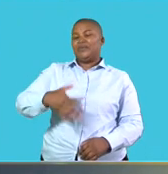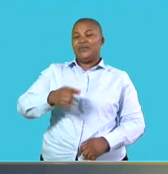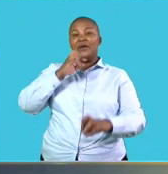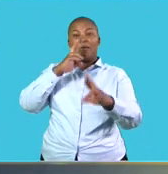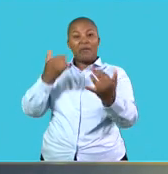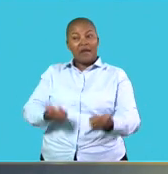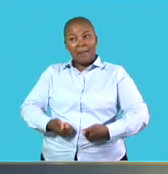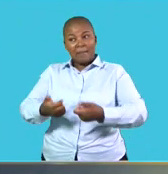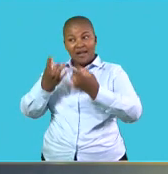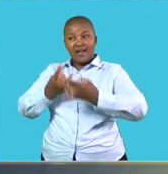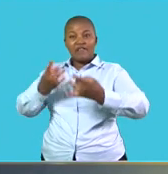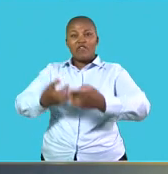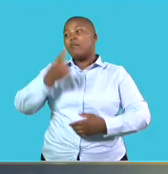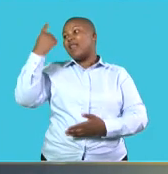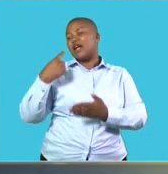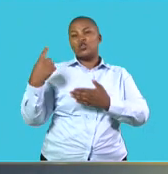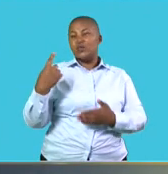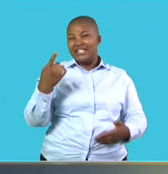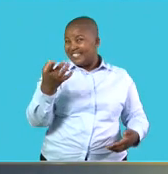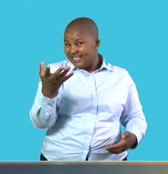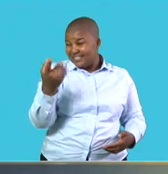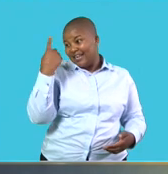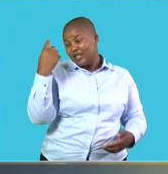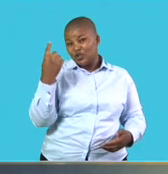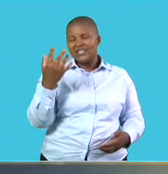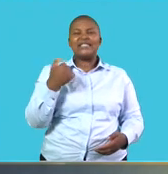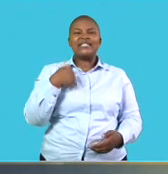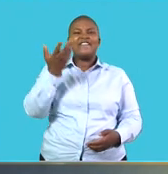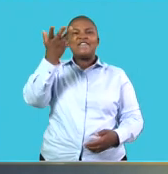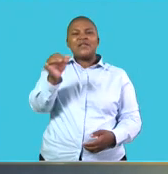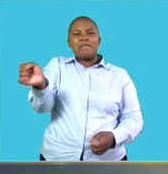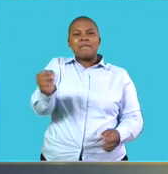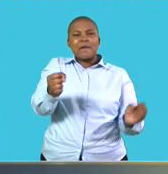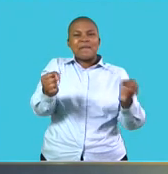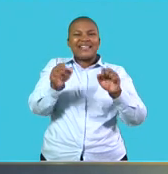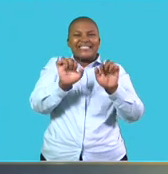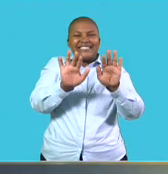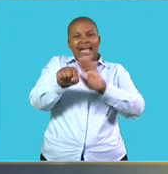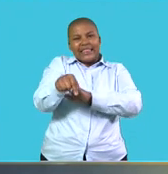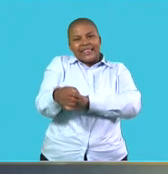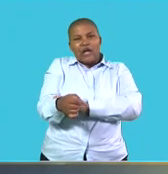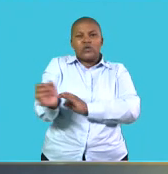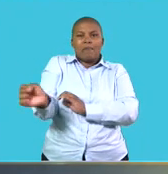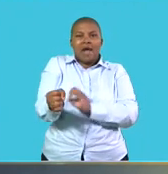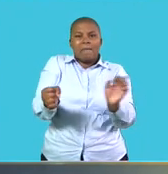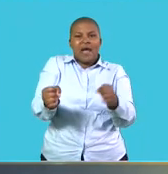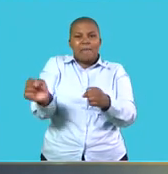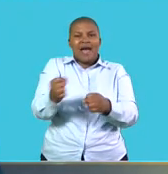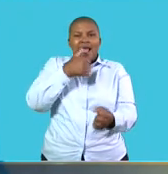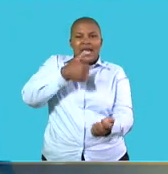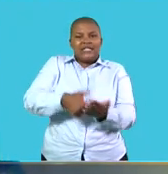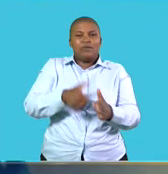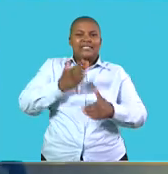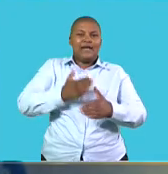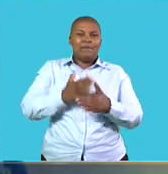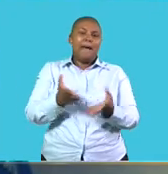you that last week in Jay, we gave young people 10,000 appointment letters so that they